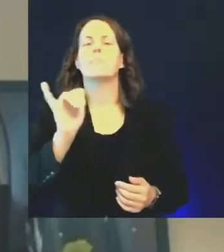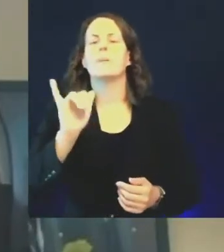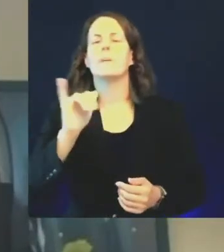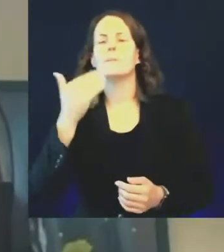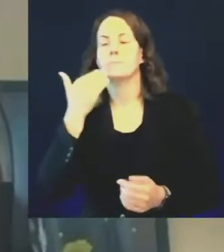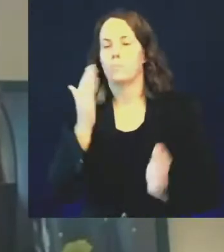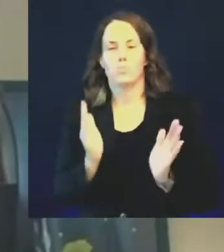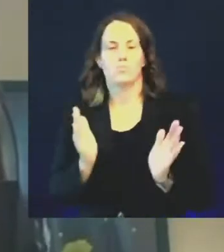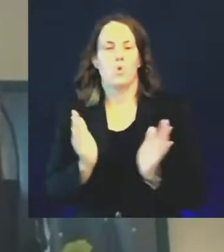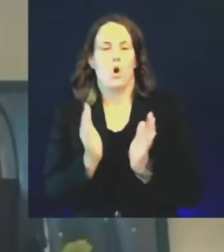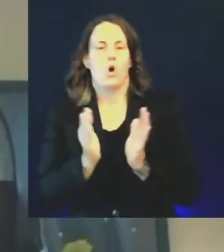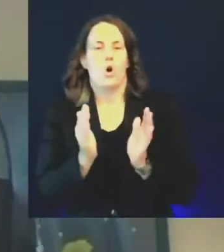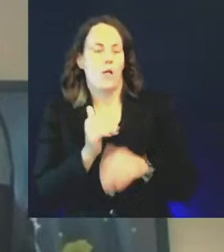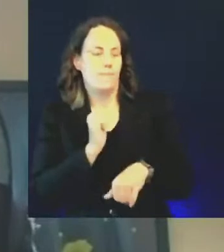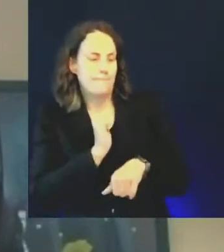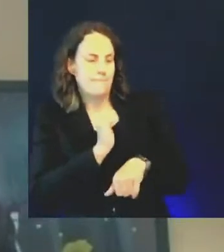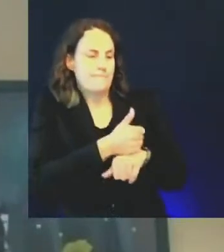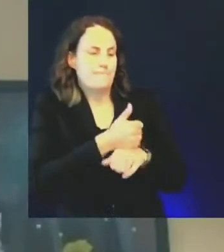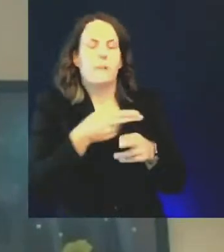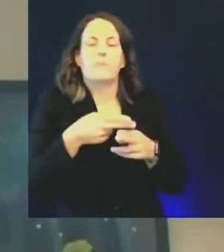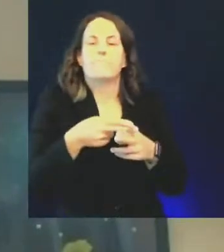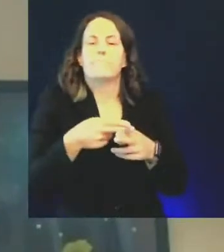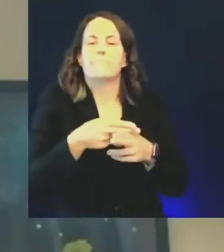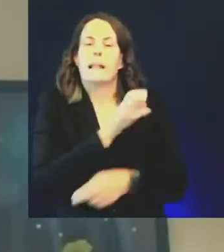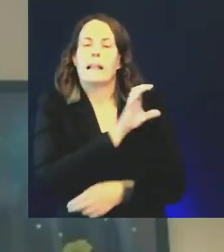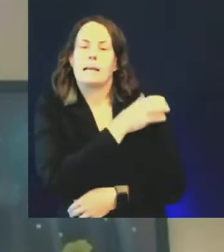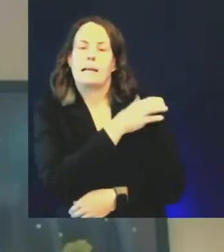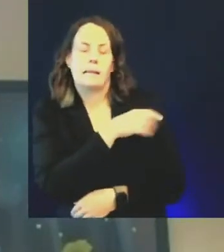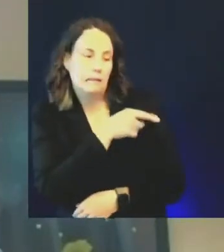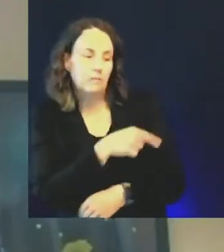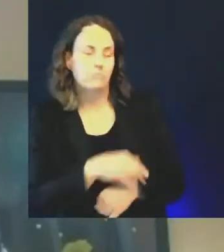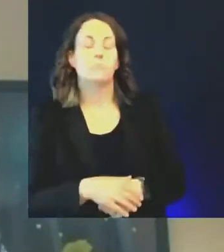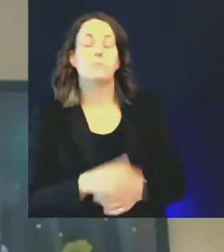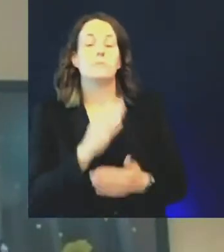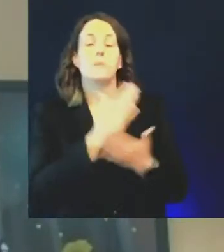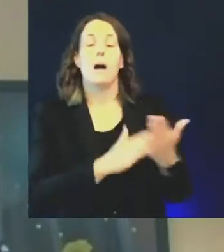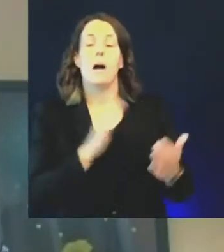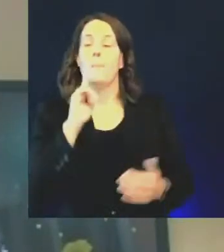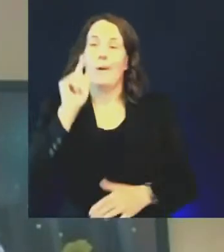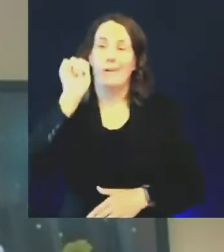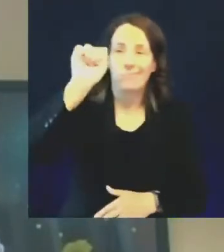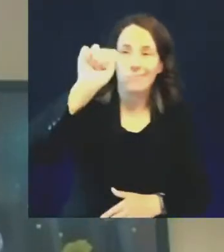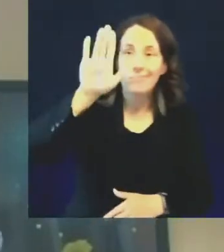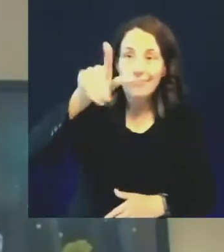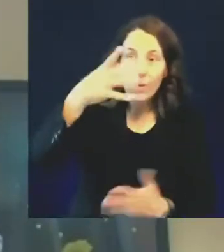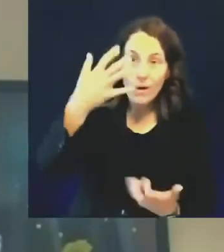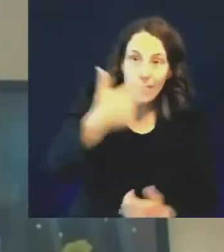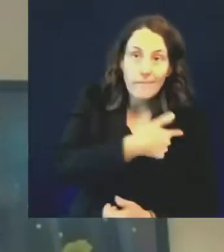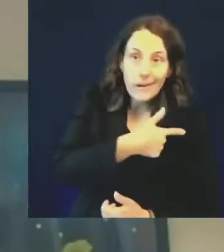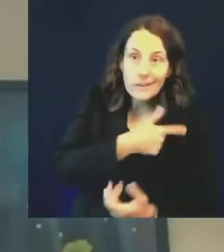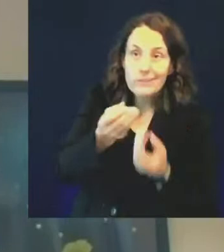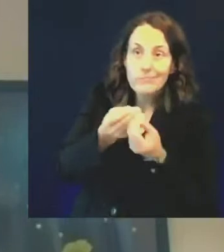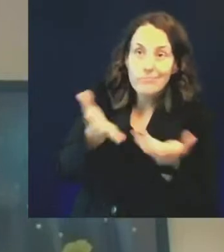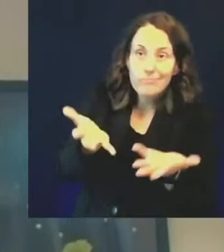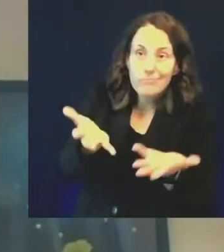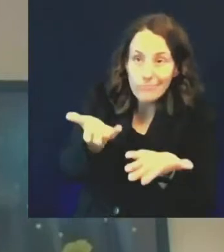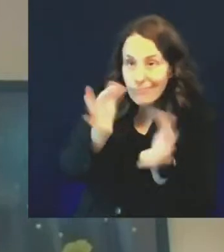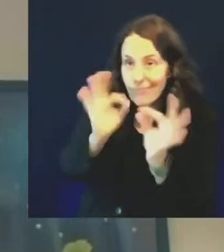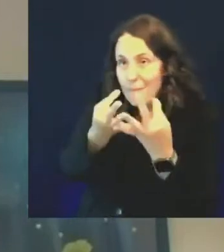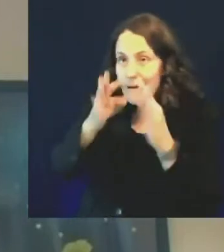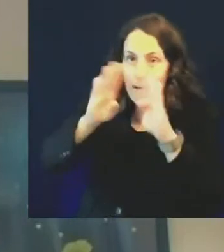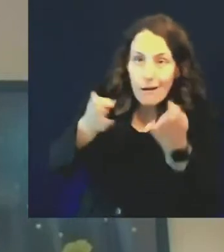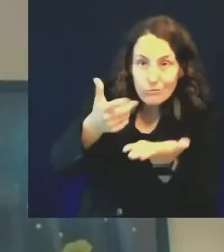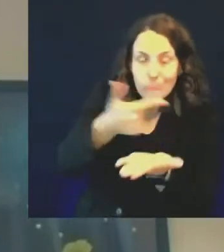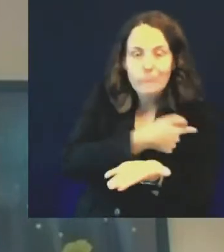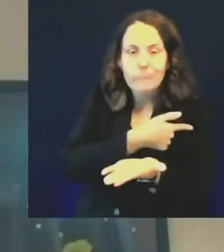at employer-based sites. And then very importantly, what Dr. Westergaard was talking about